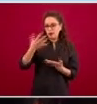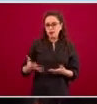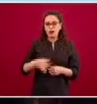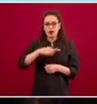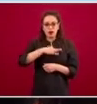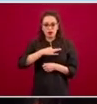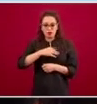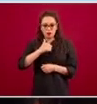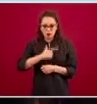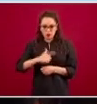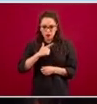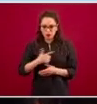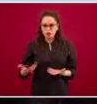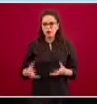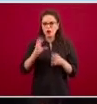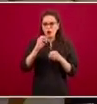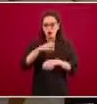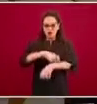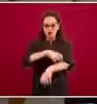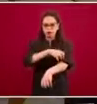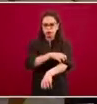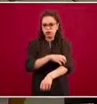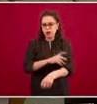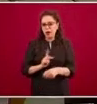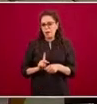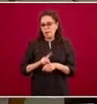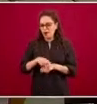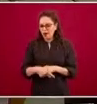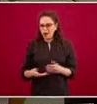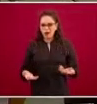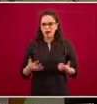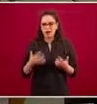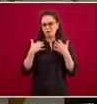always there. Colds, diarrheas,